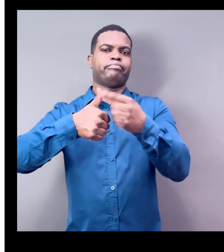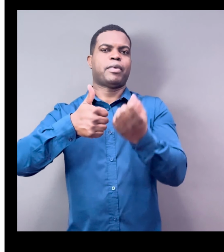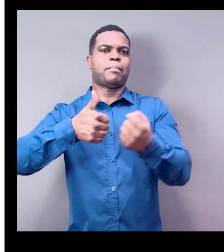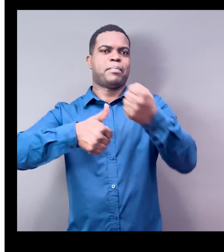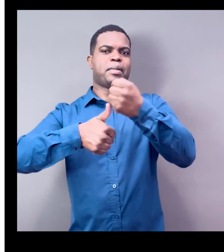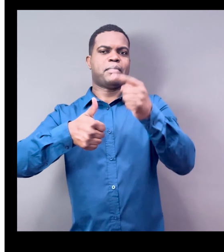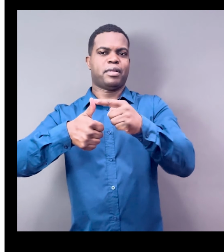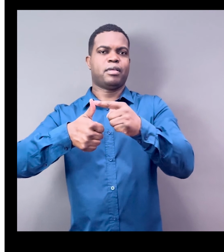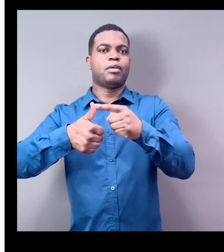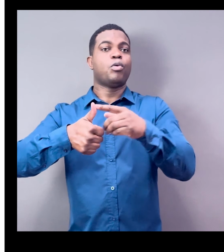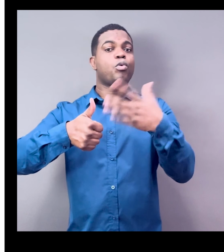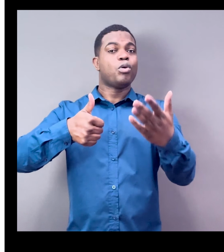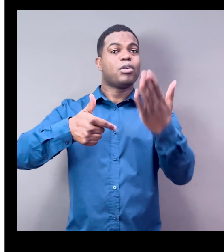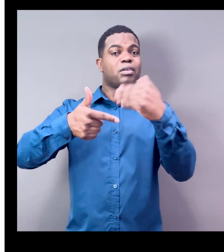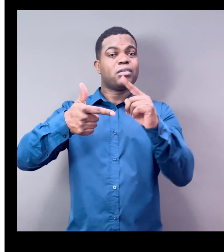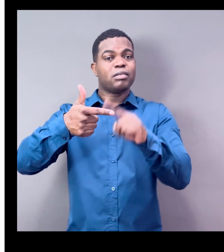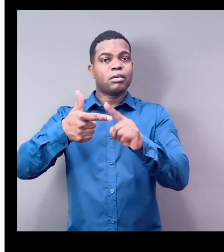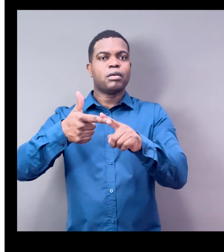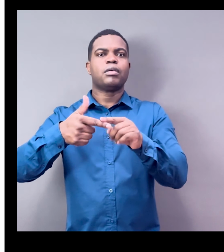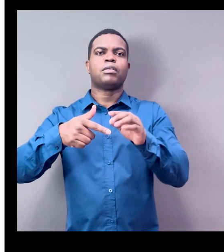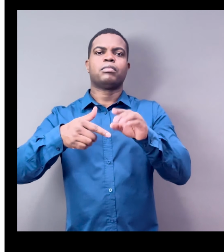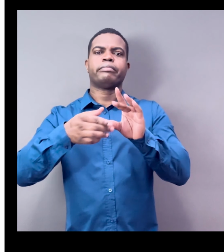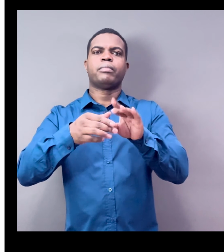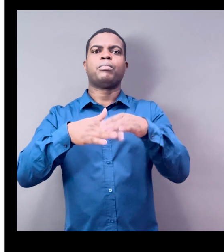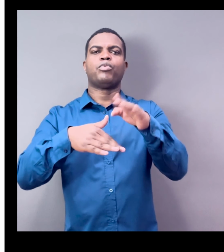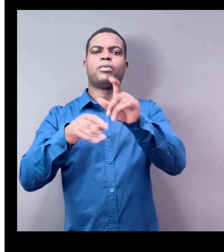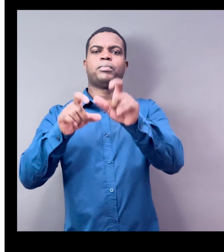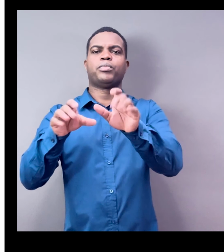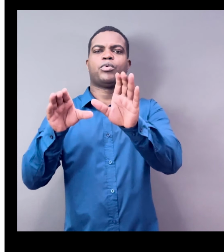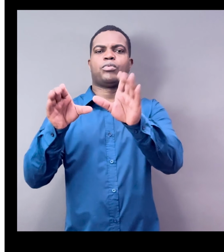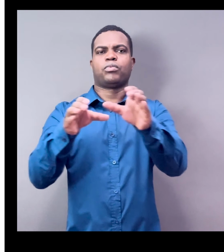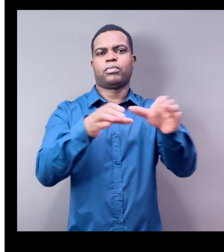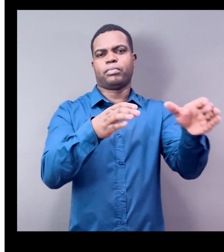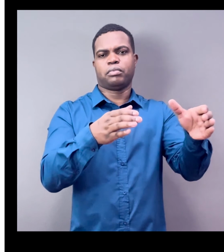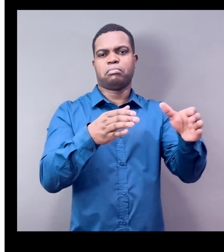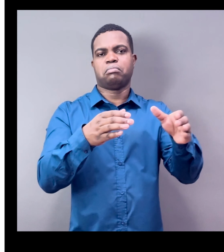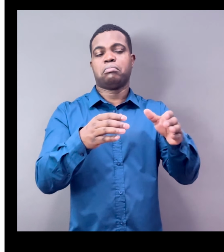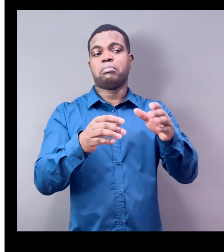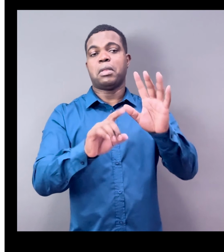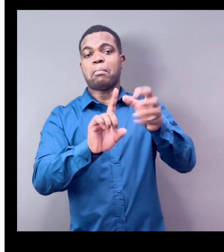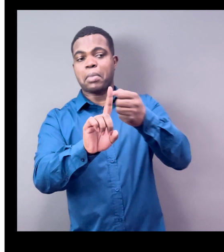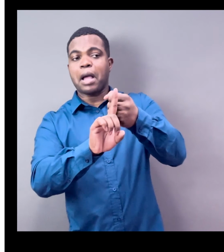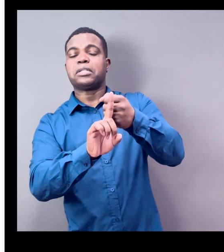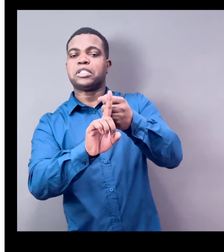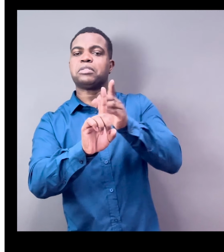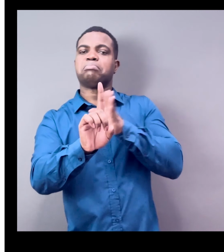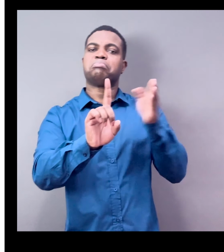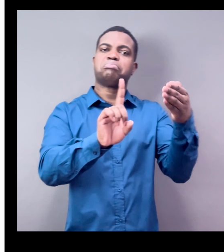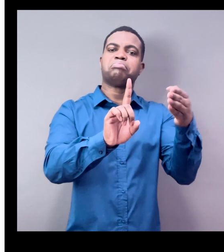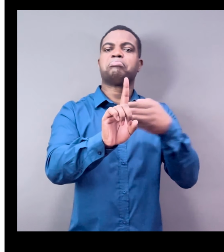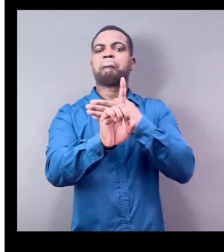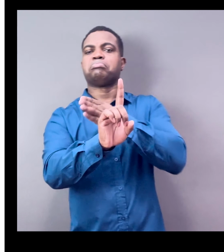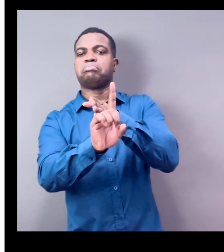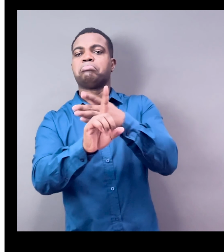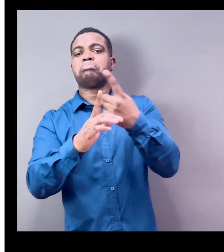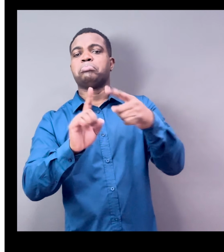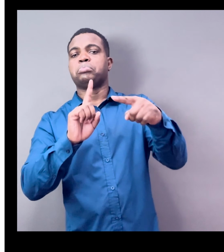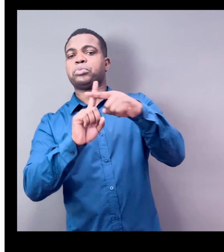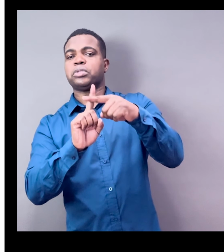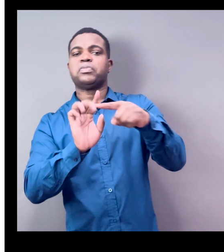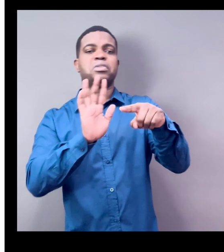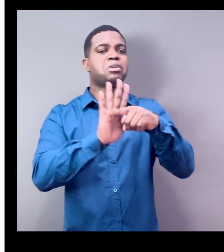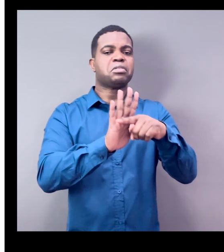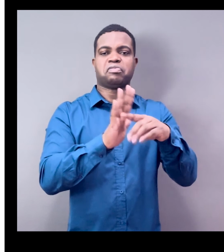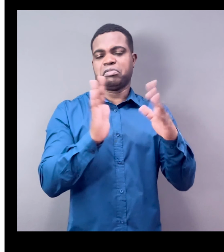stakeholders. While secondary stakeholders are people or groups that are indirectly affected, either negatively